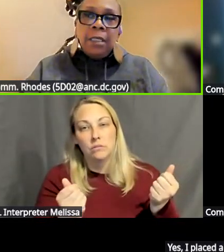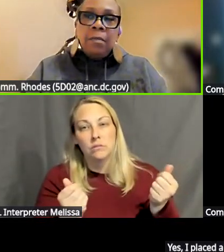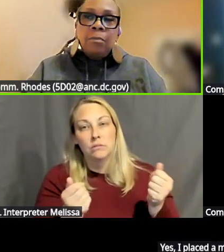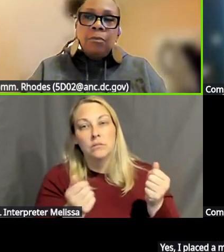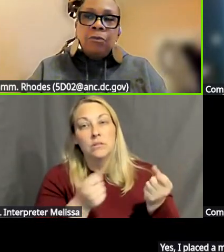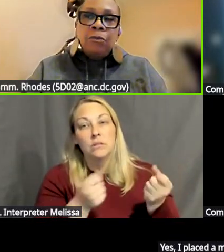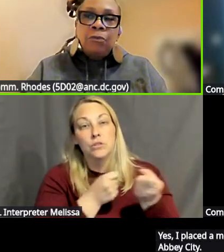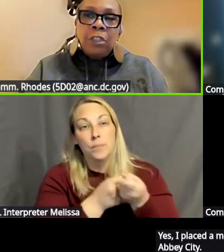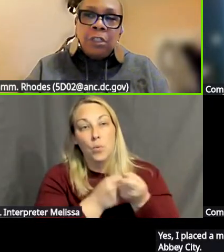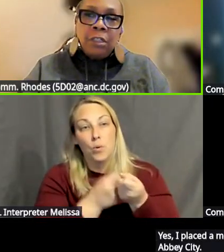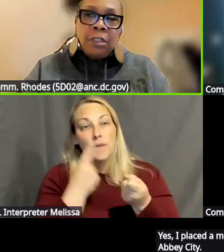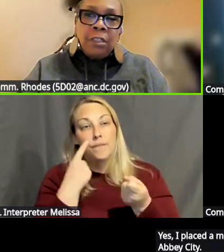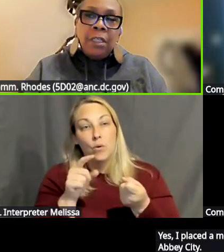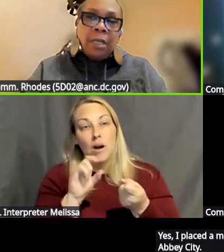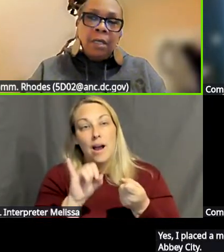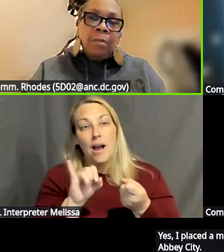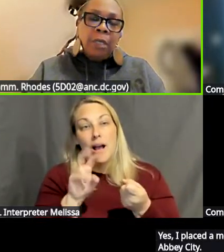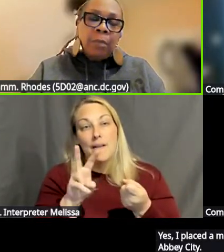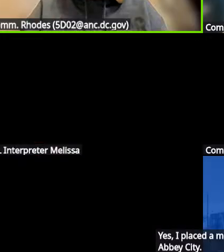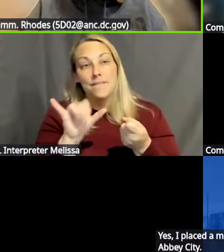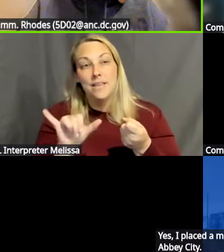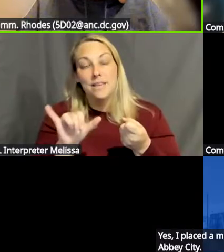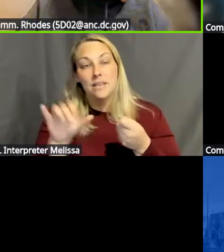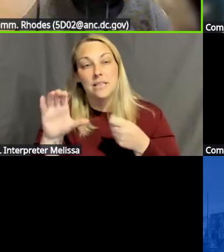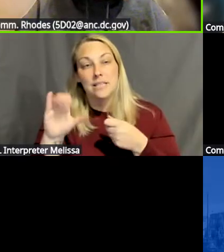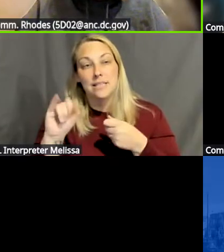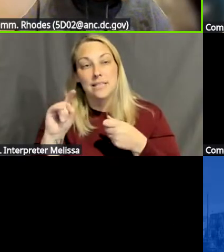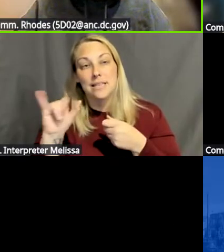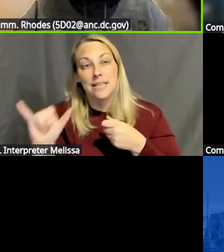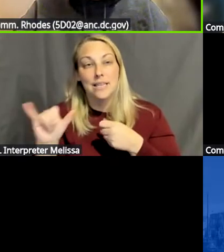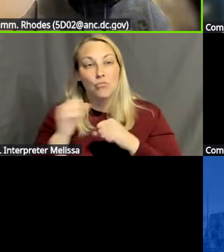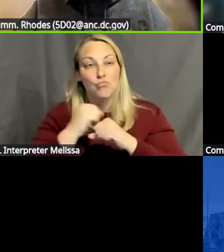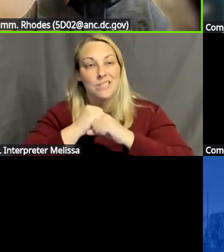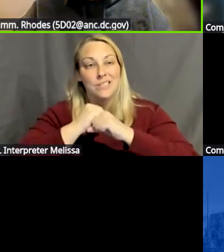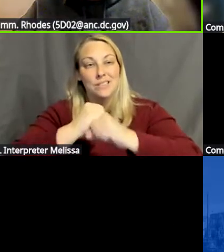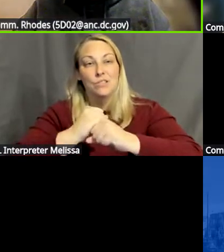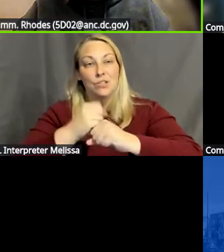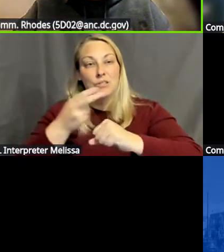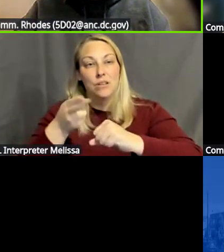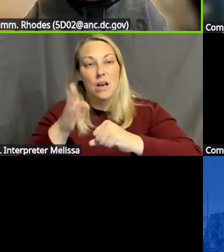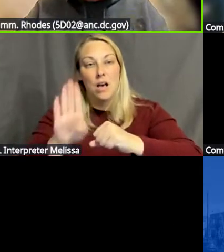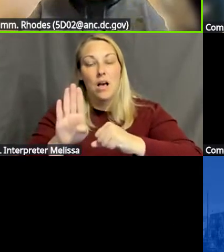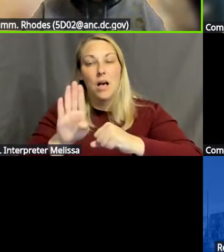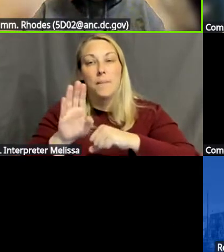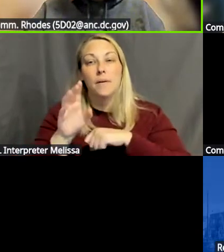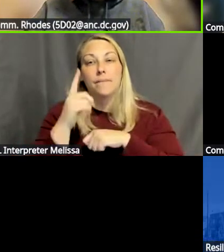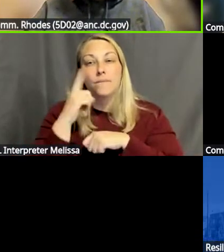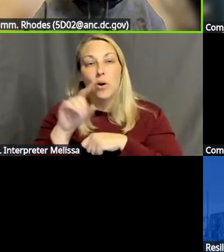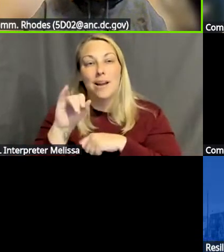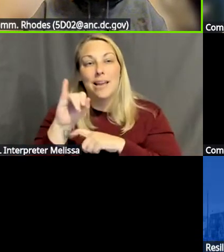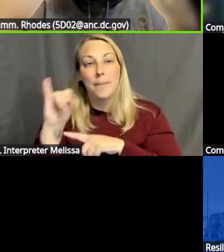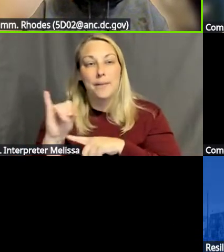City Resiliency Hub Eminent Domain Authority Act of 2025.